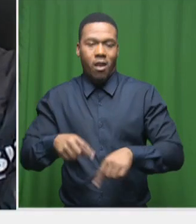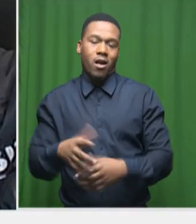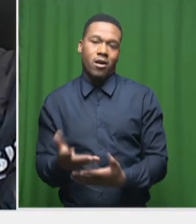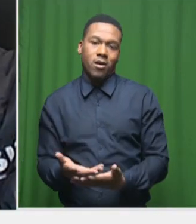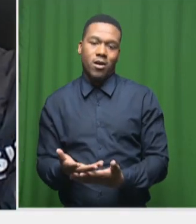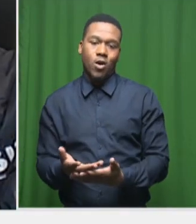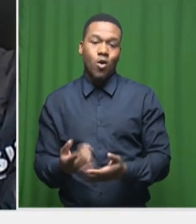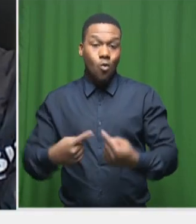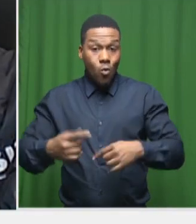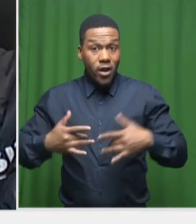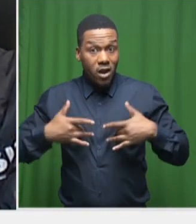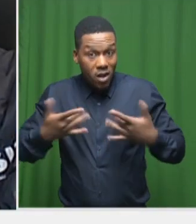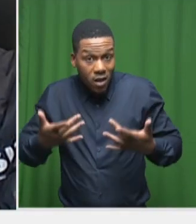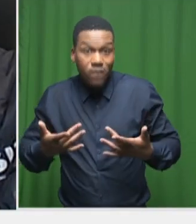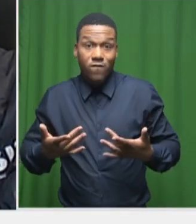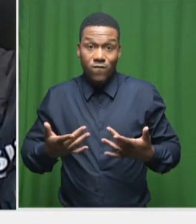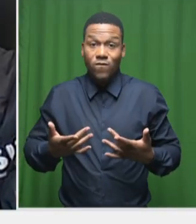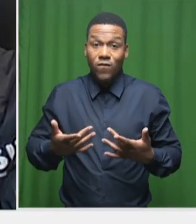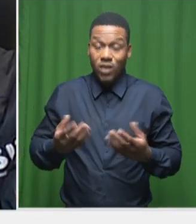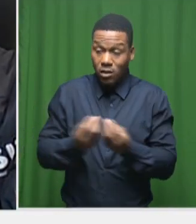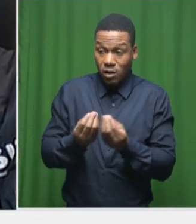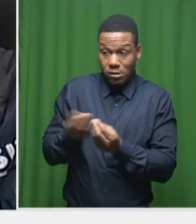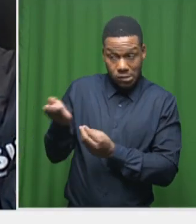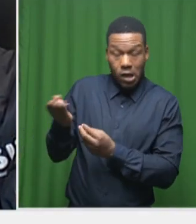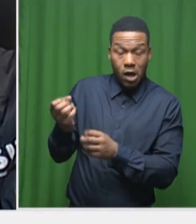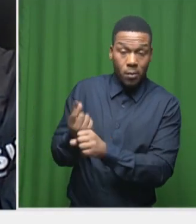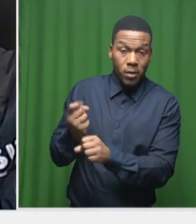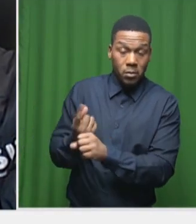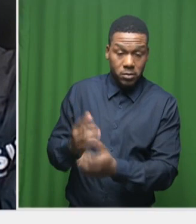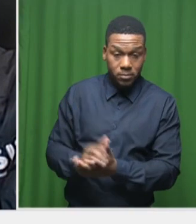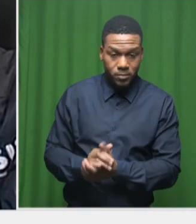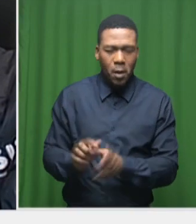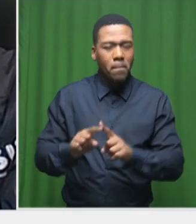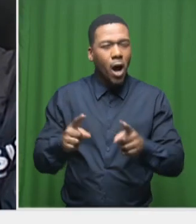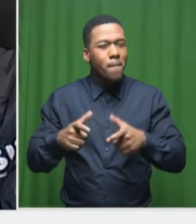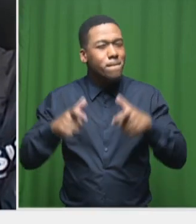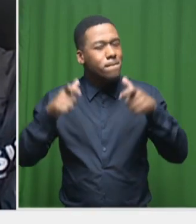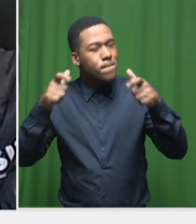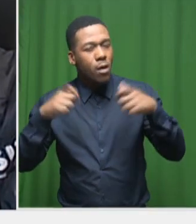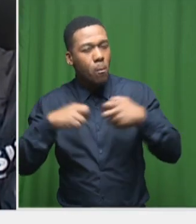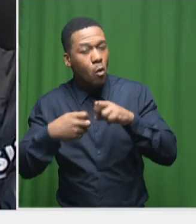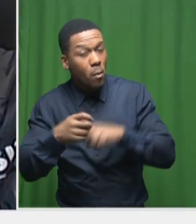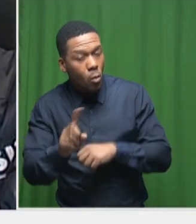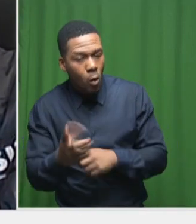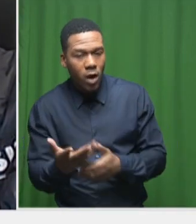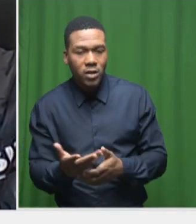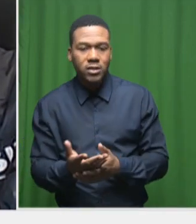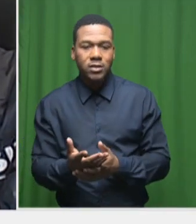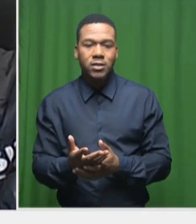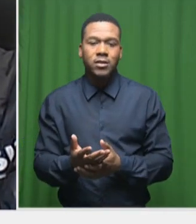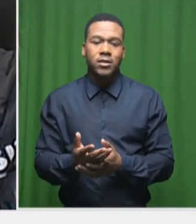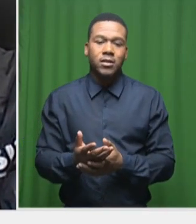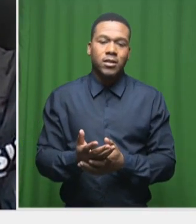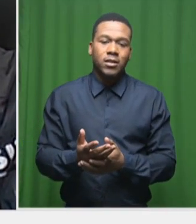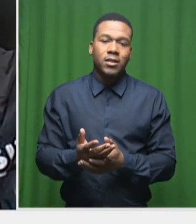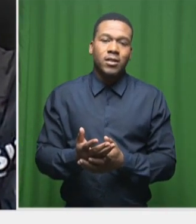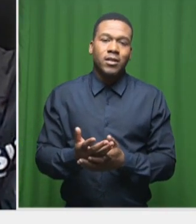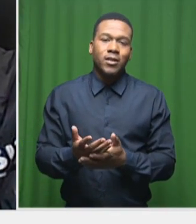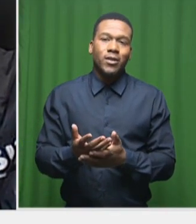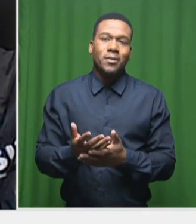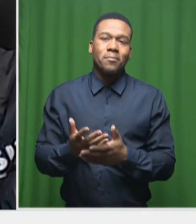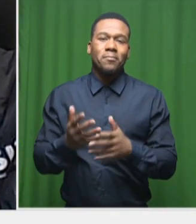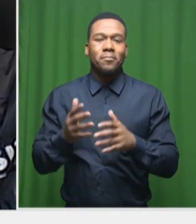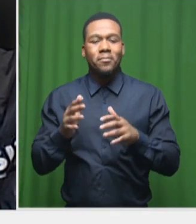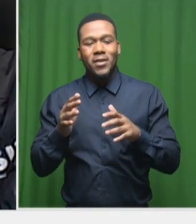as we live and breathe. But the biggest problem is that people just, you want to attain to be a part of this, but